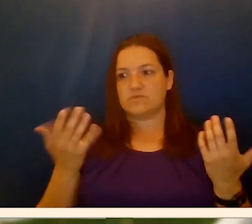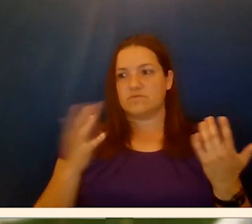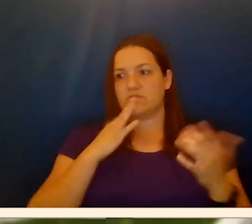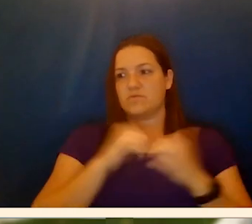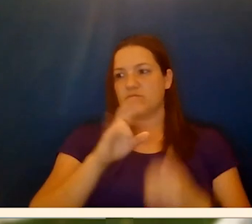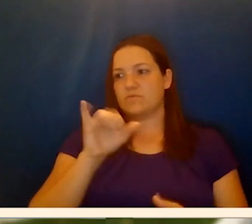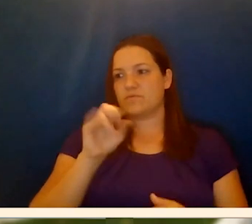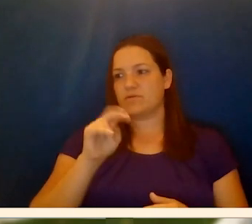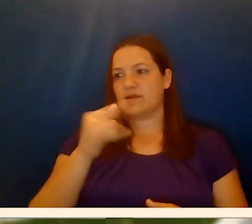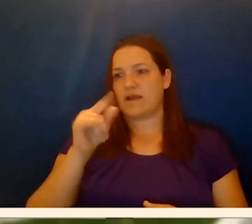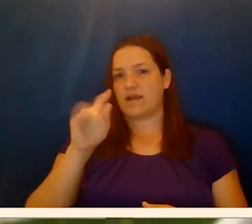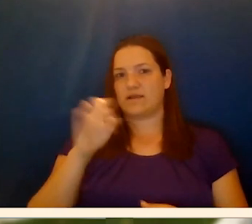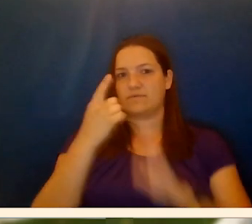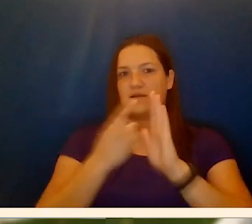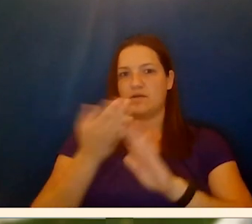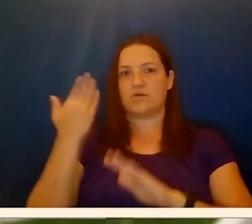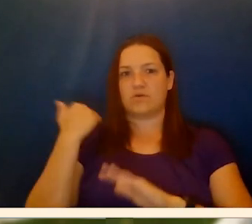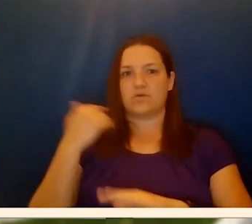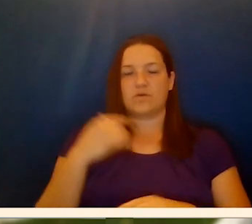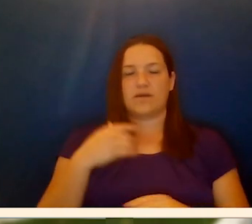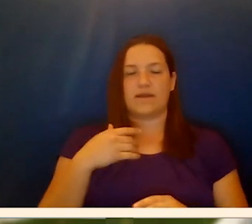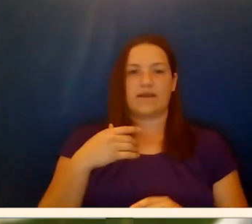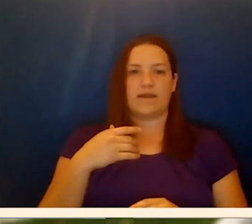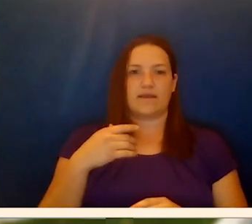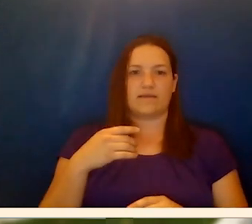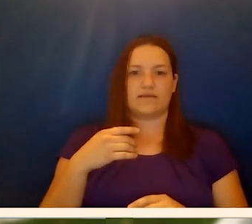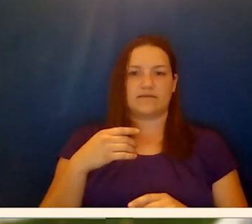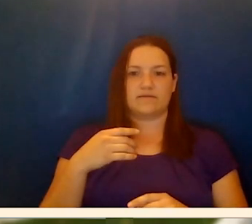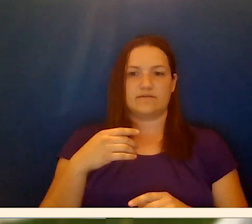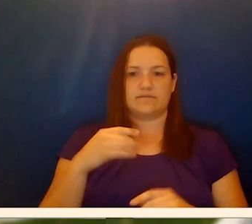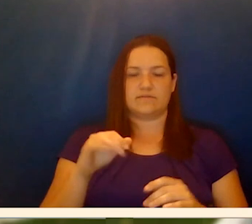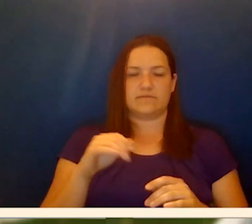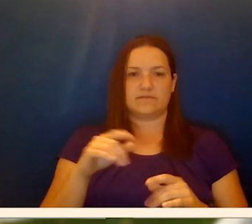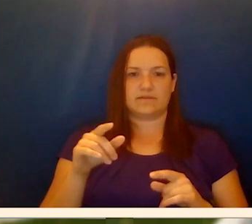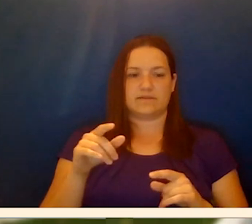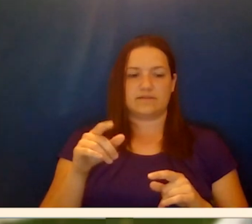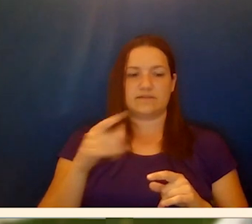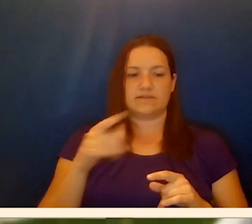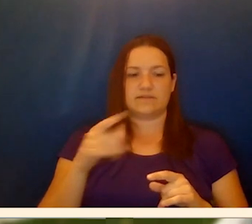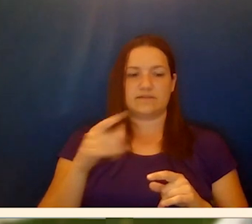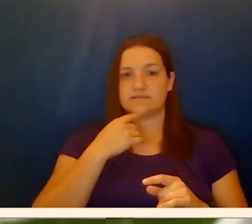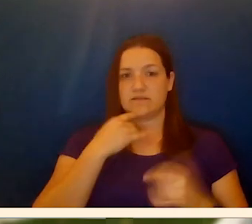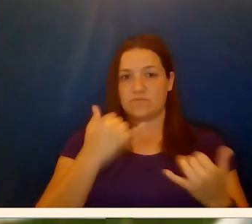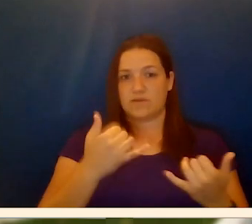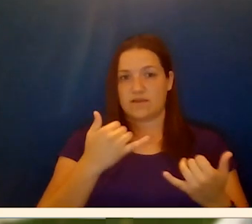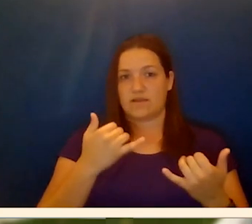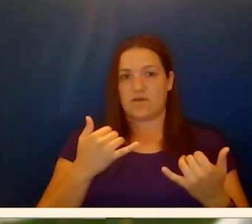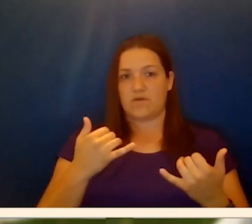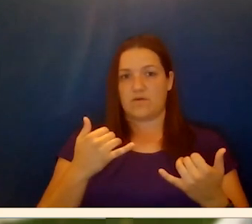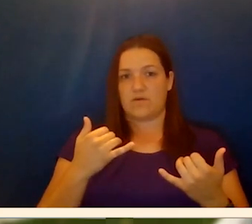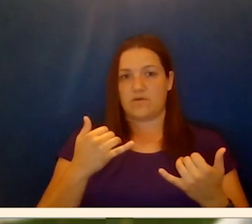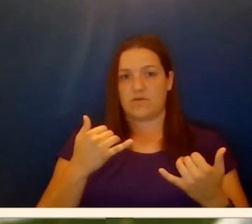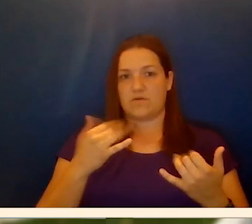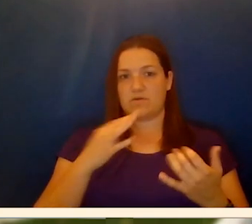is the VP over all of our clinics, and he said they definitely right now are considering increasing the hours,